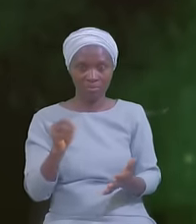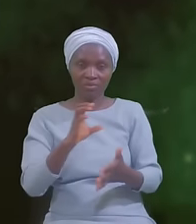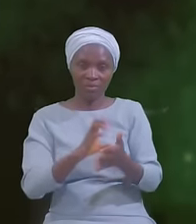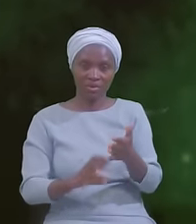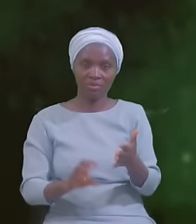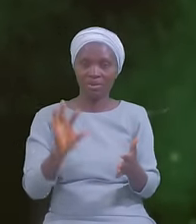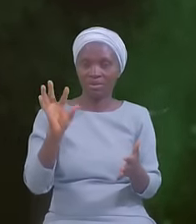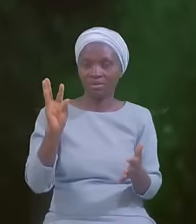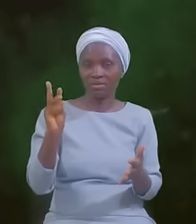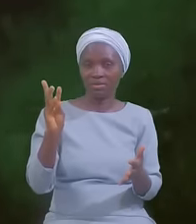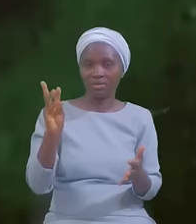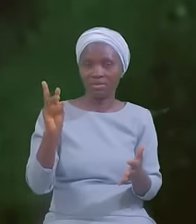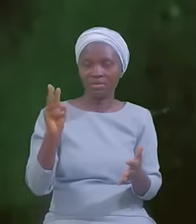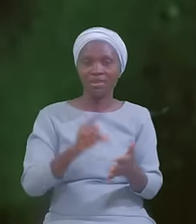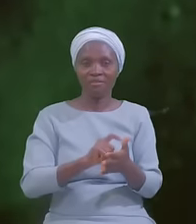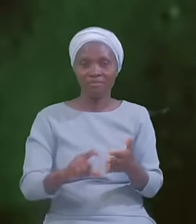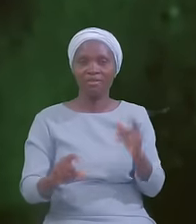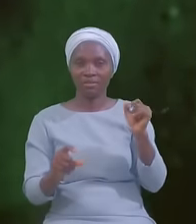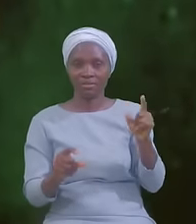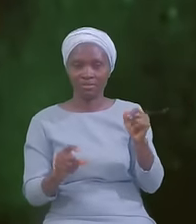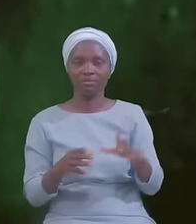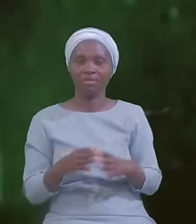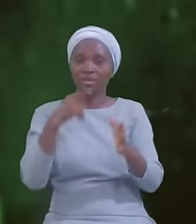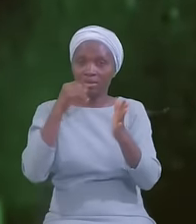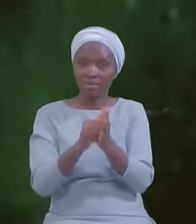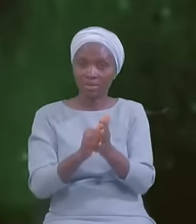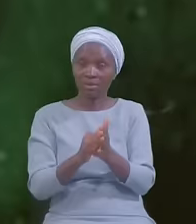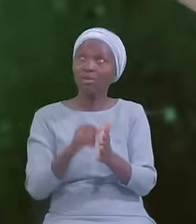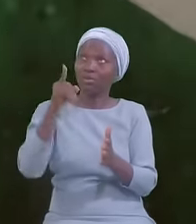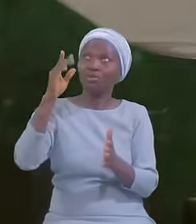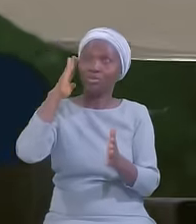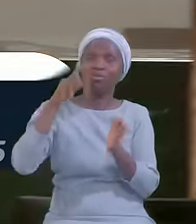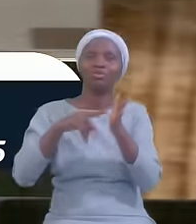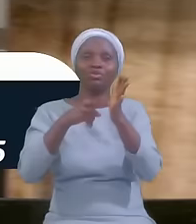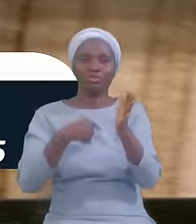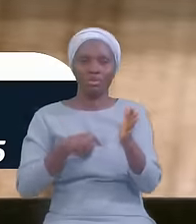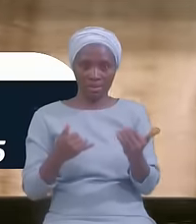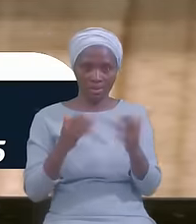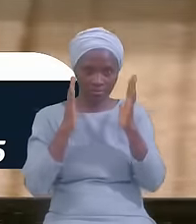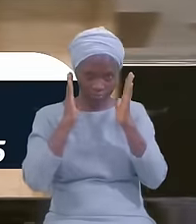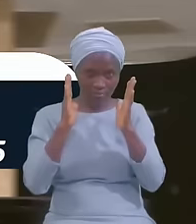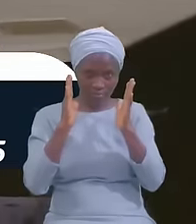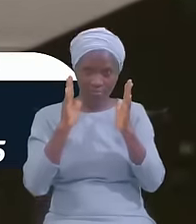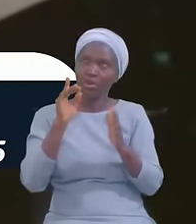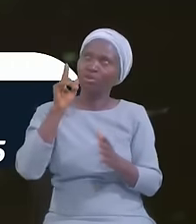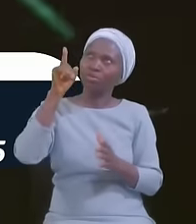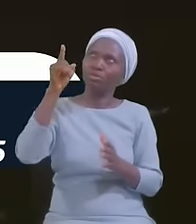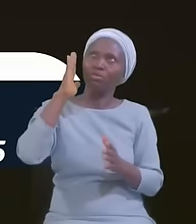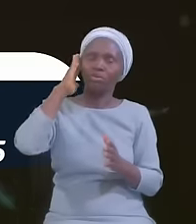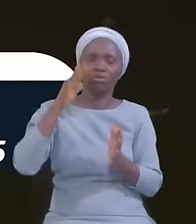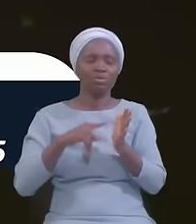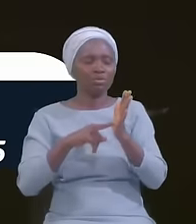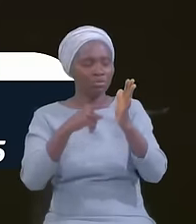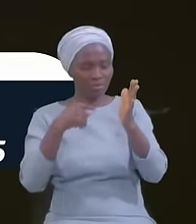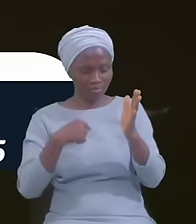11. Thou wilt show me. Wonderful. Thou wilt show me.